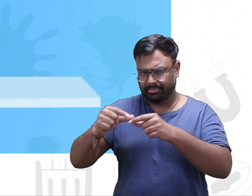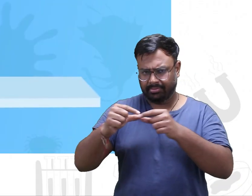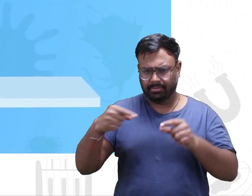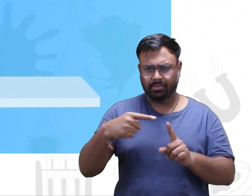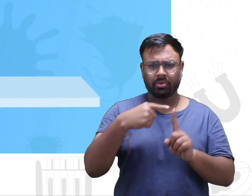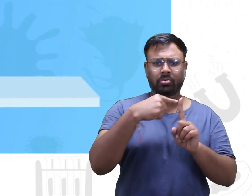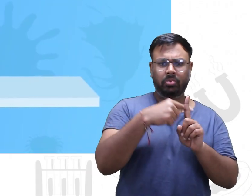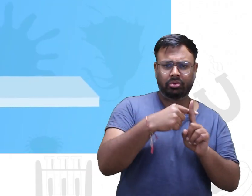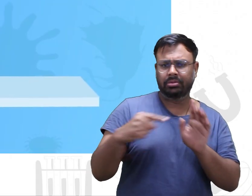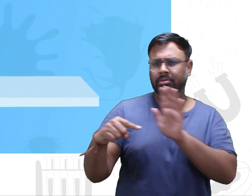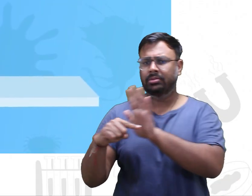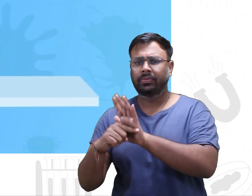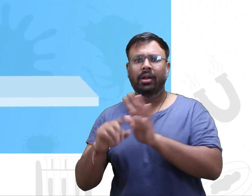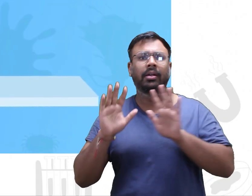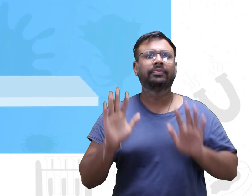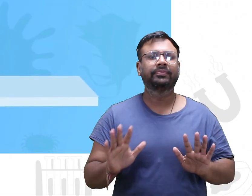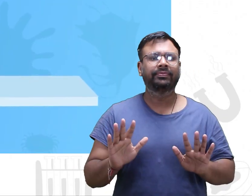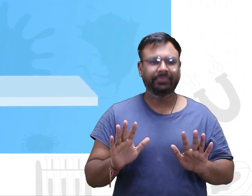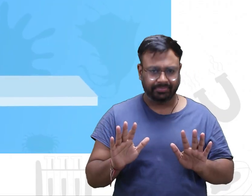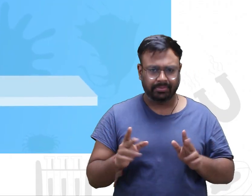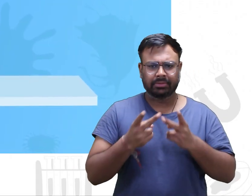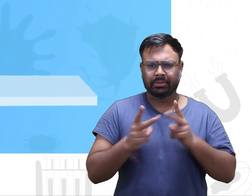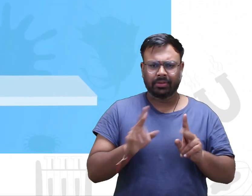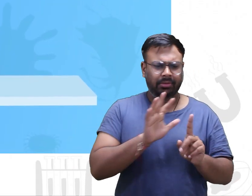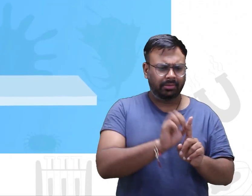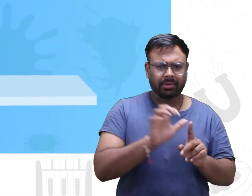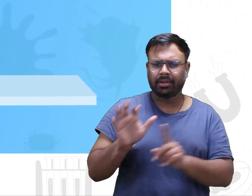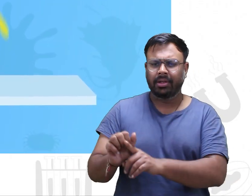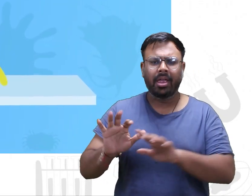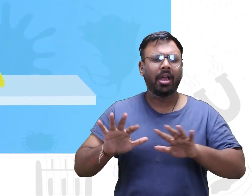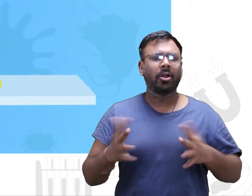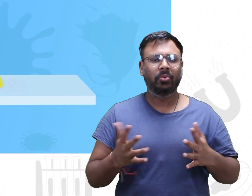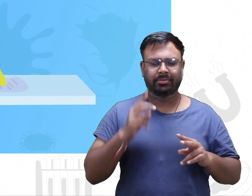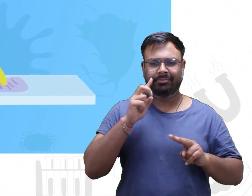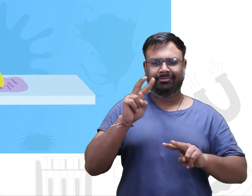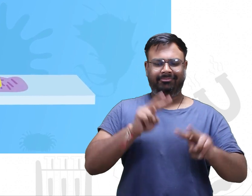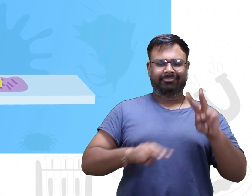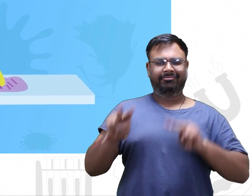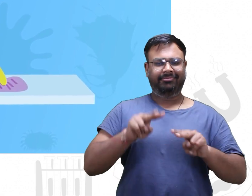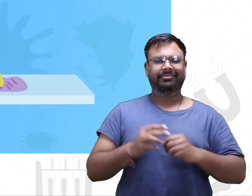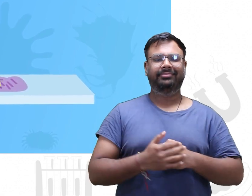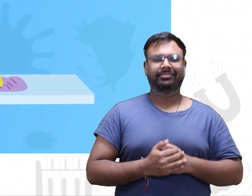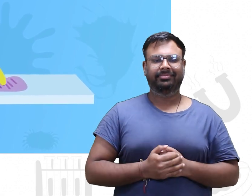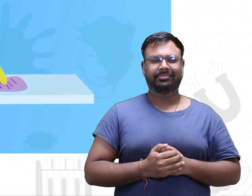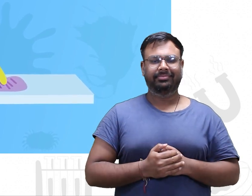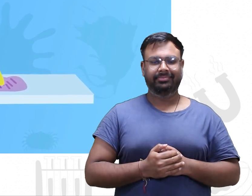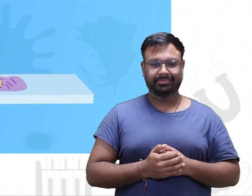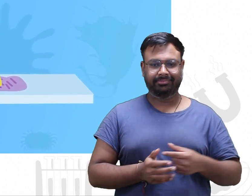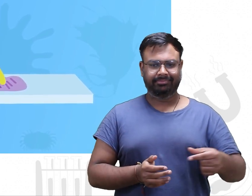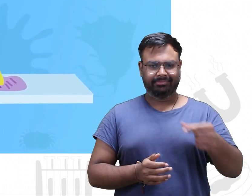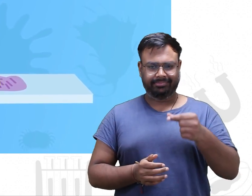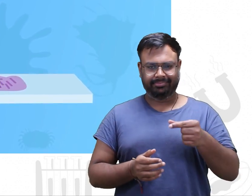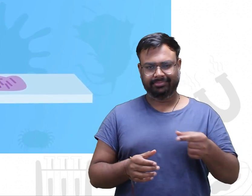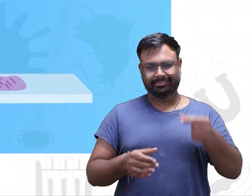Gram staining, which was developed by Hans Christian Gram, and it is used to differentiate between gram-positive and gram-negative bacteria.